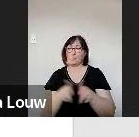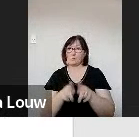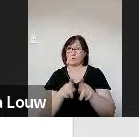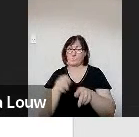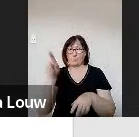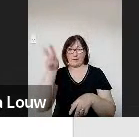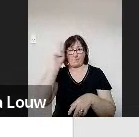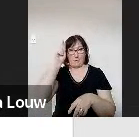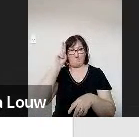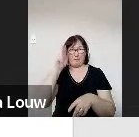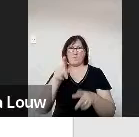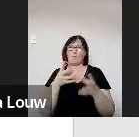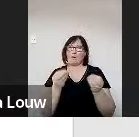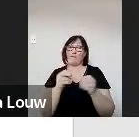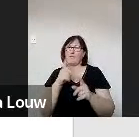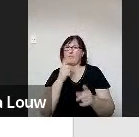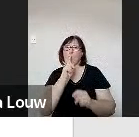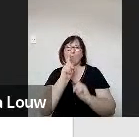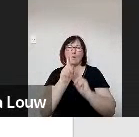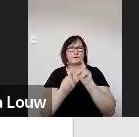at